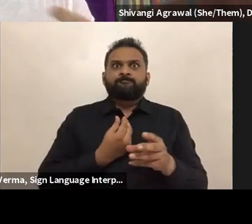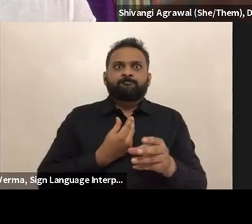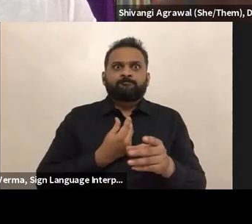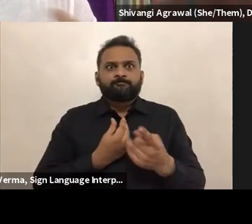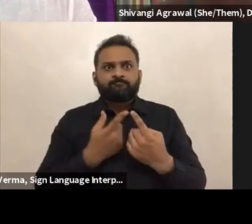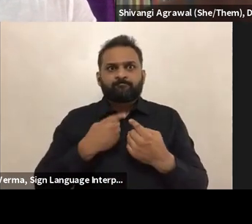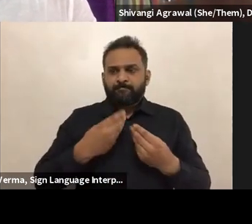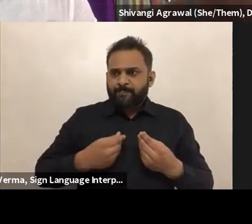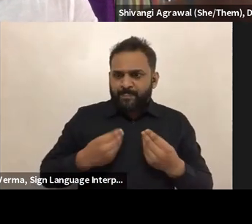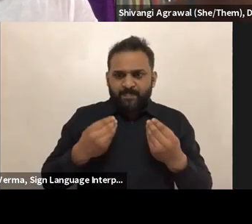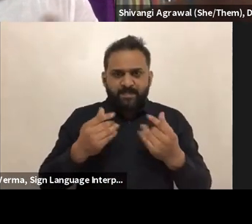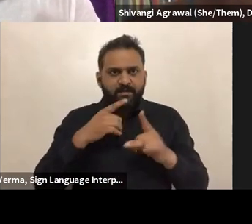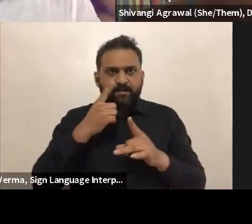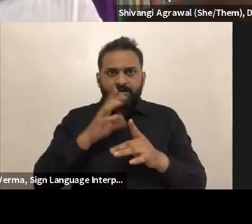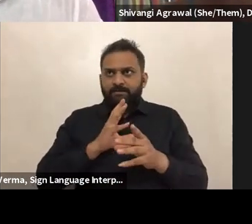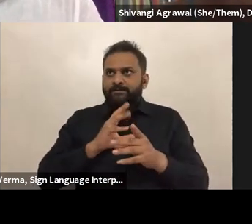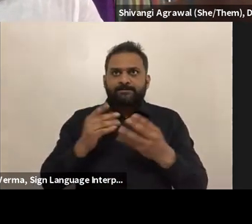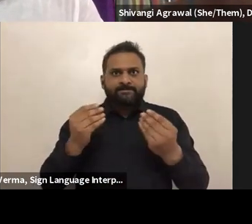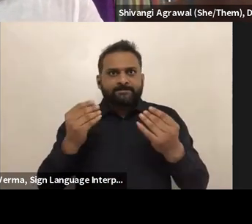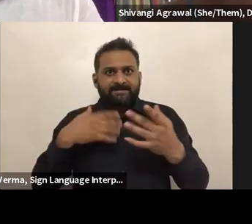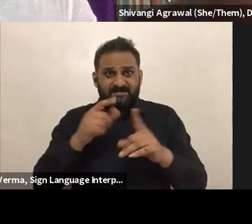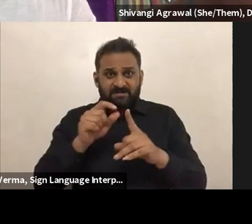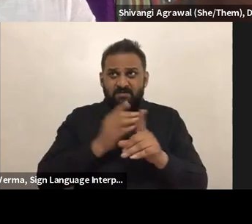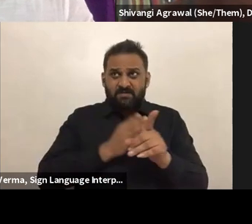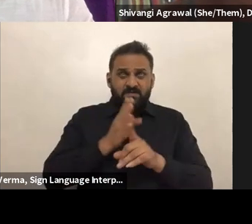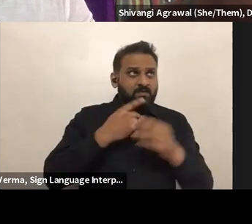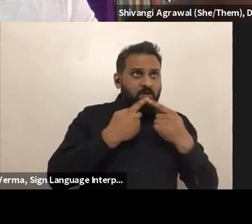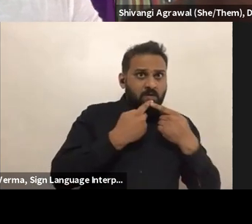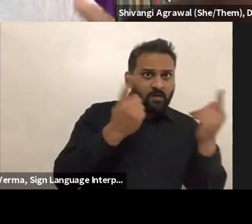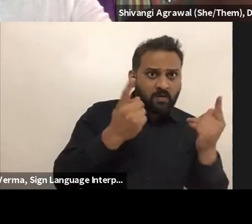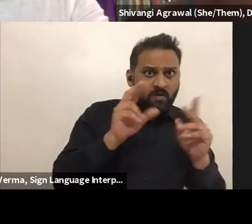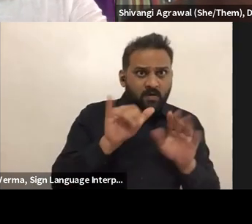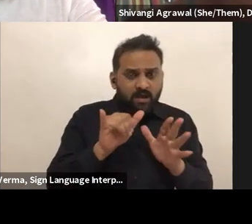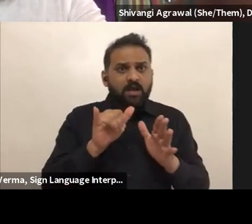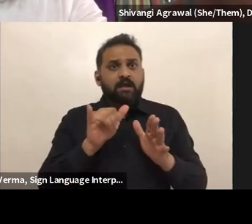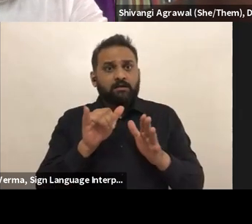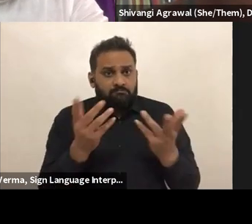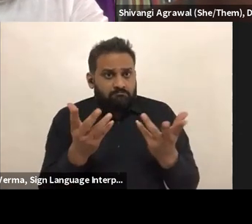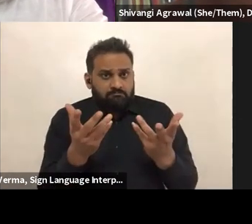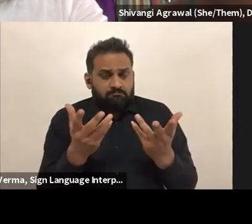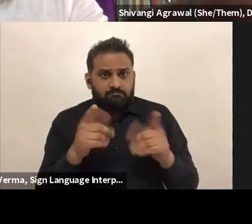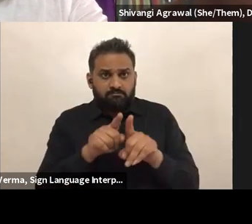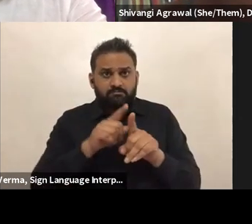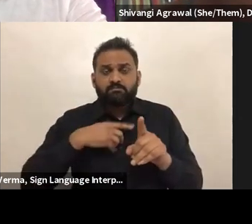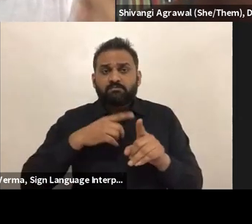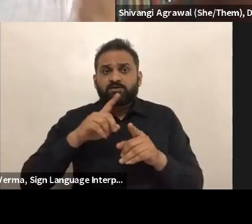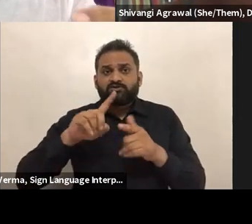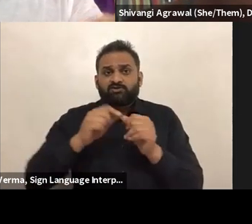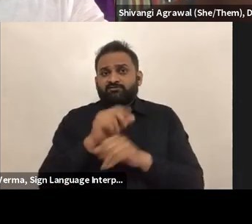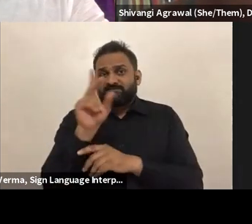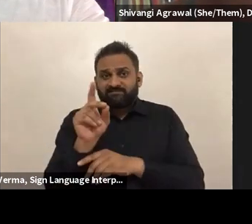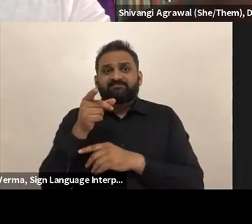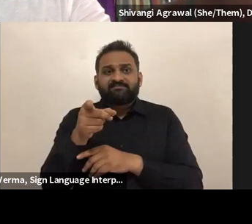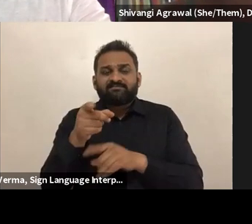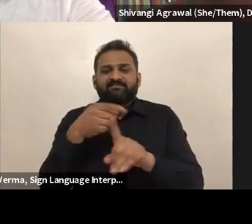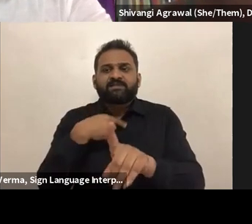had this fear of coming out. It might affect my professional life uh, as well, like it did in my second job, because at that point in